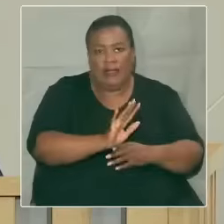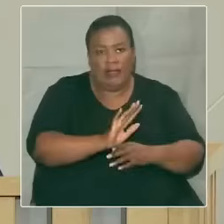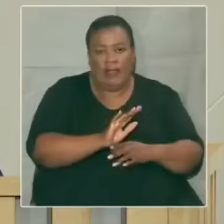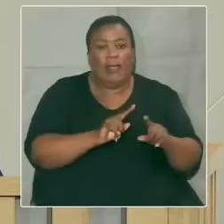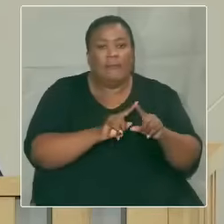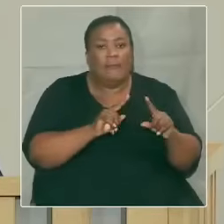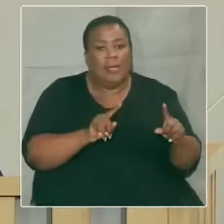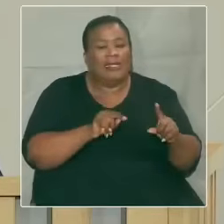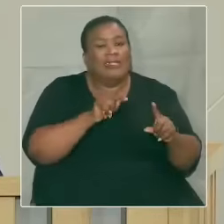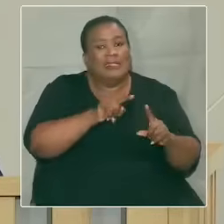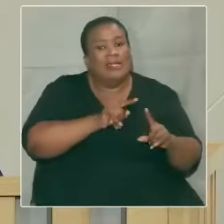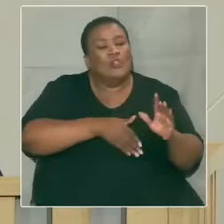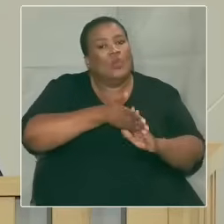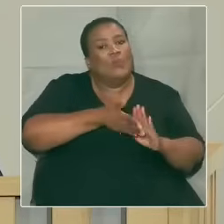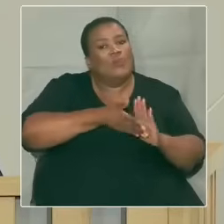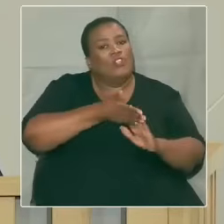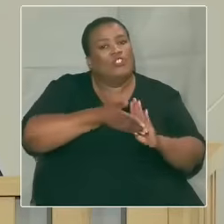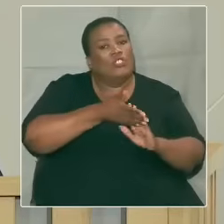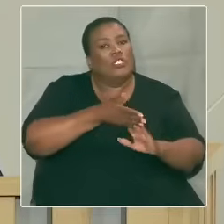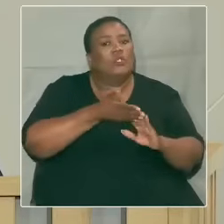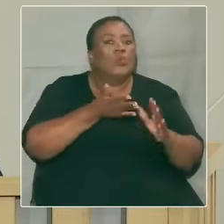an operation that